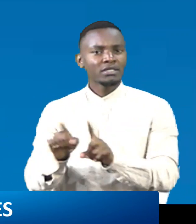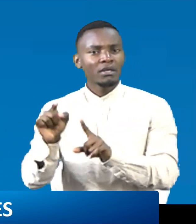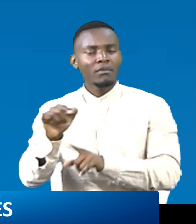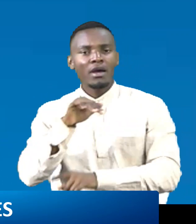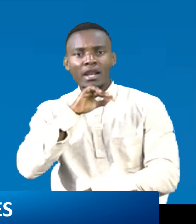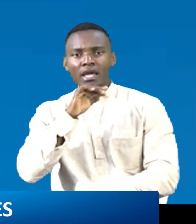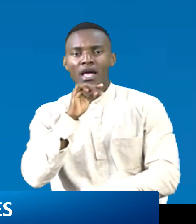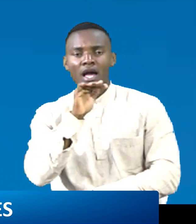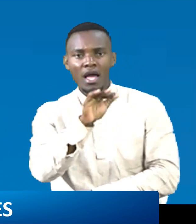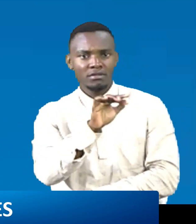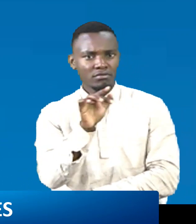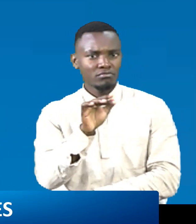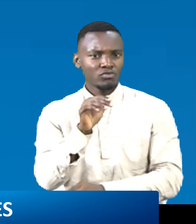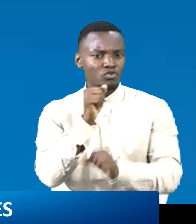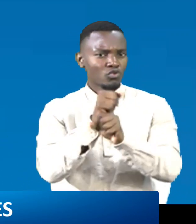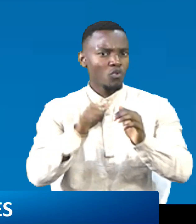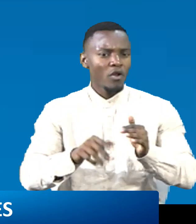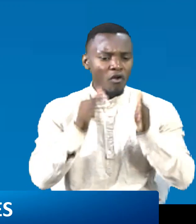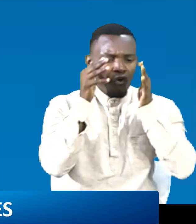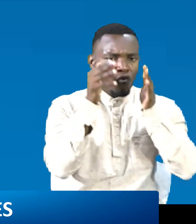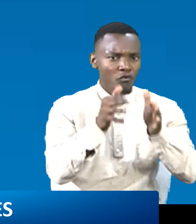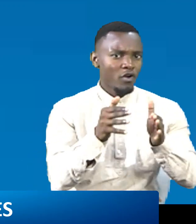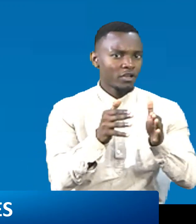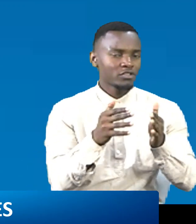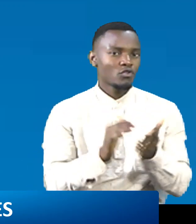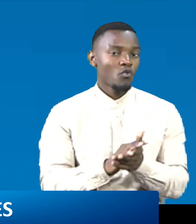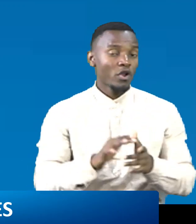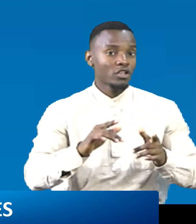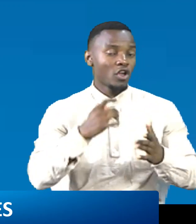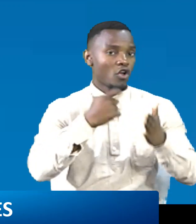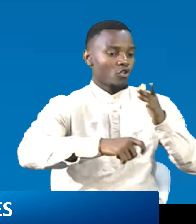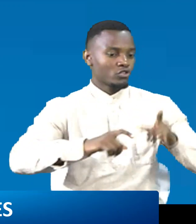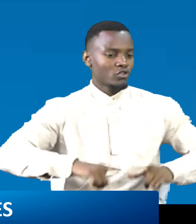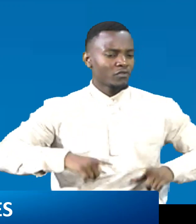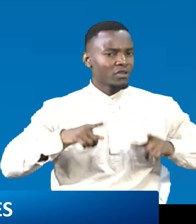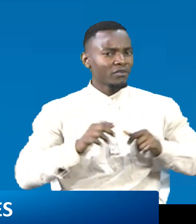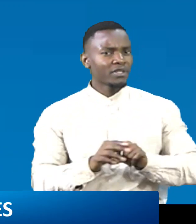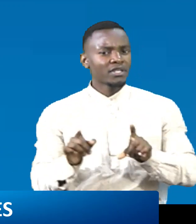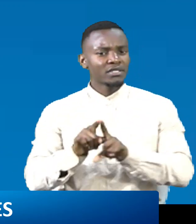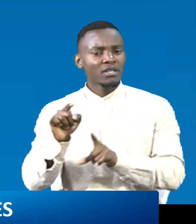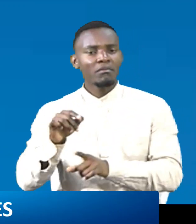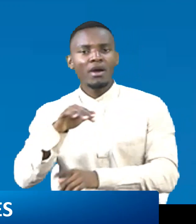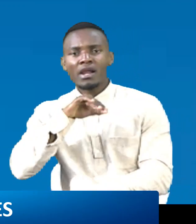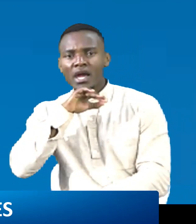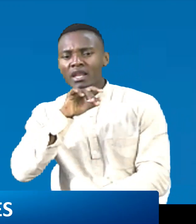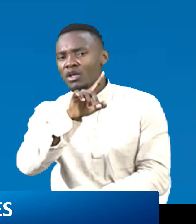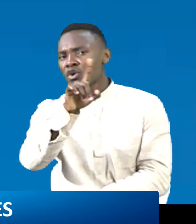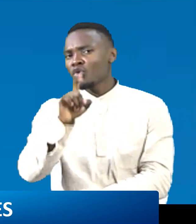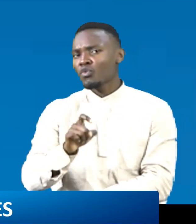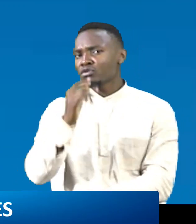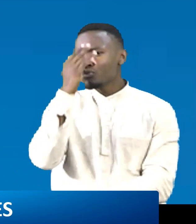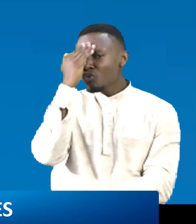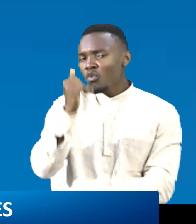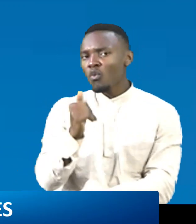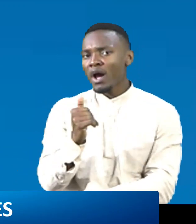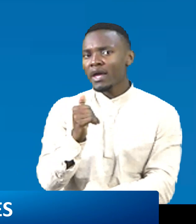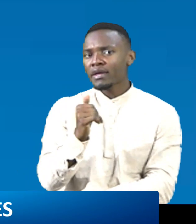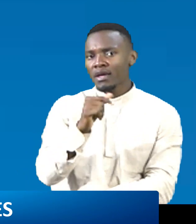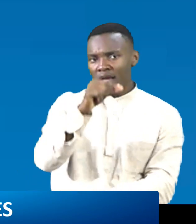living. Azimio leaders also questioned the government's decision to deploy Kenya police officers to Haiti, terming